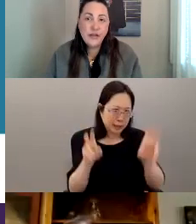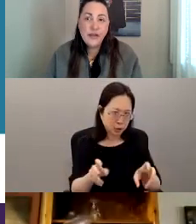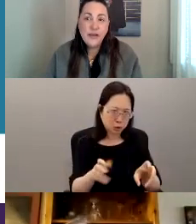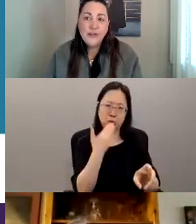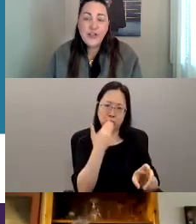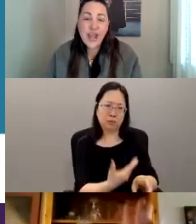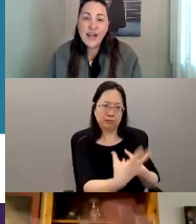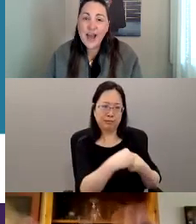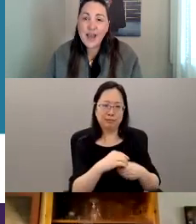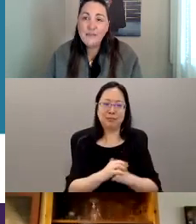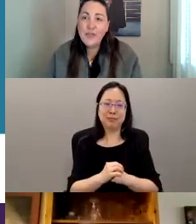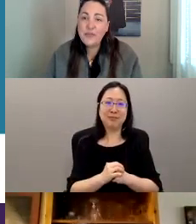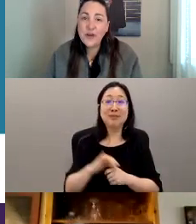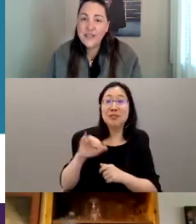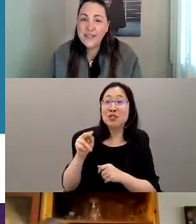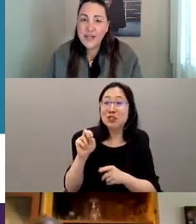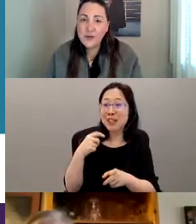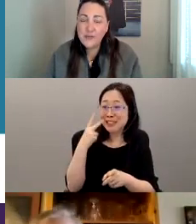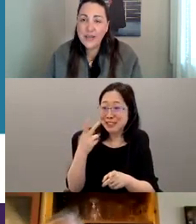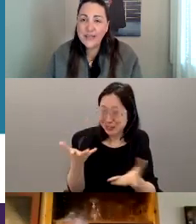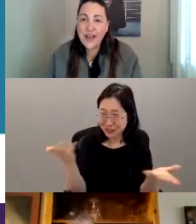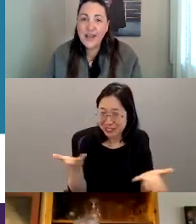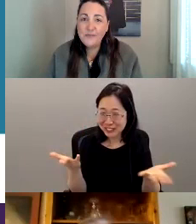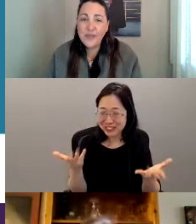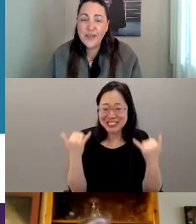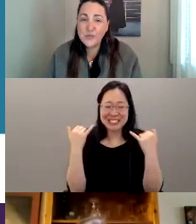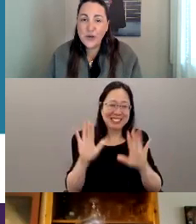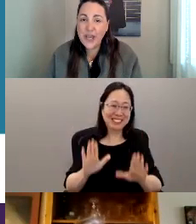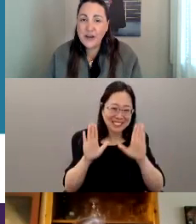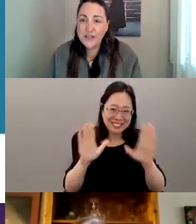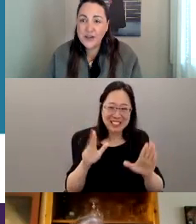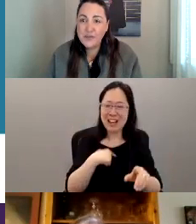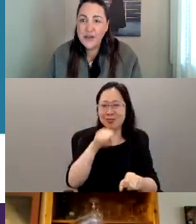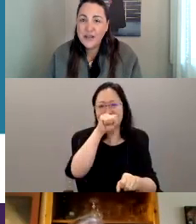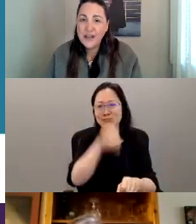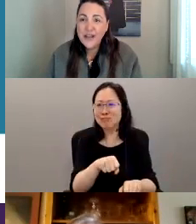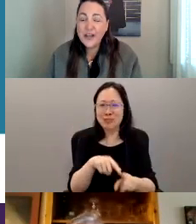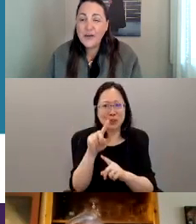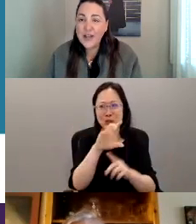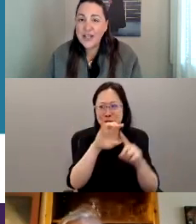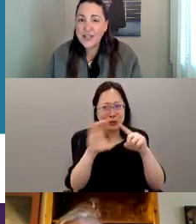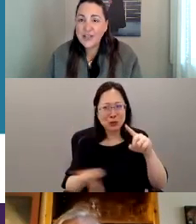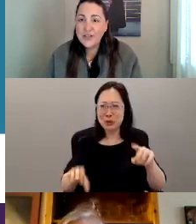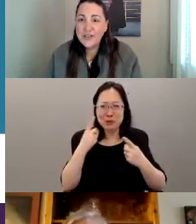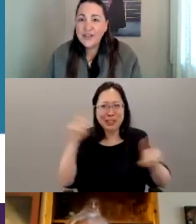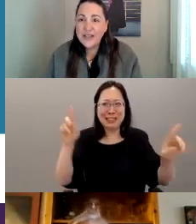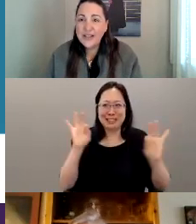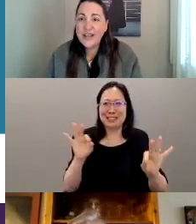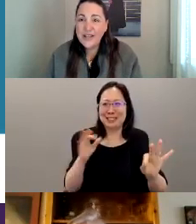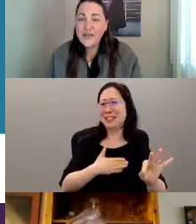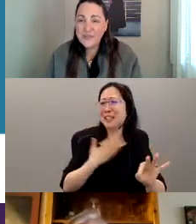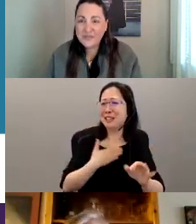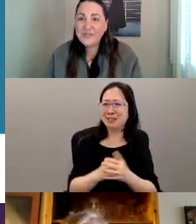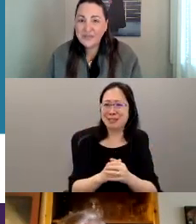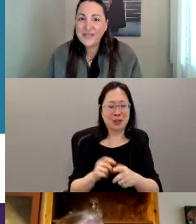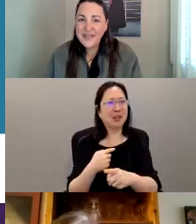issue. Jane, I'm thrilled to see your face. I love when things work out on Zoom. Congratulations. Yeah, it